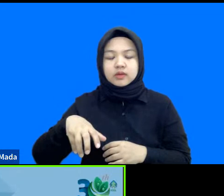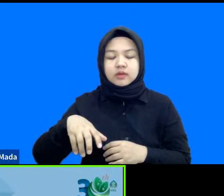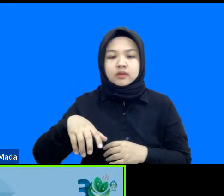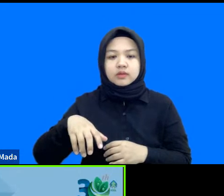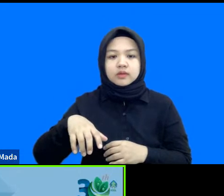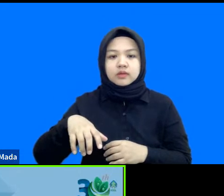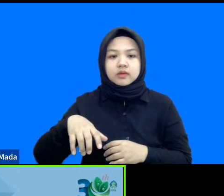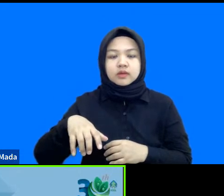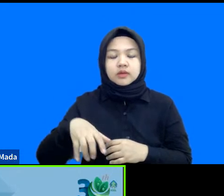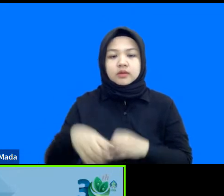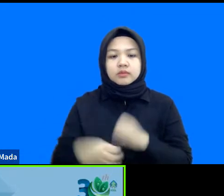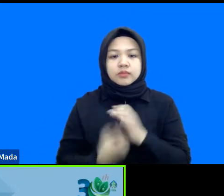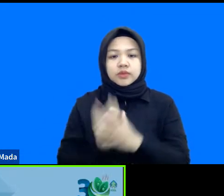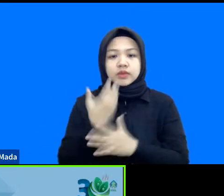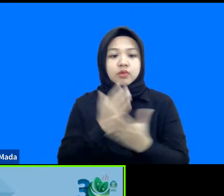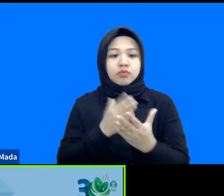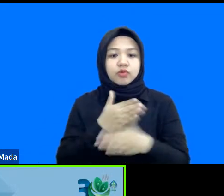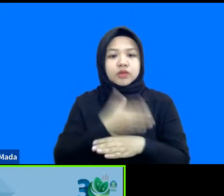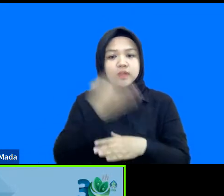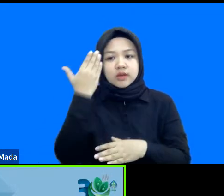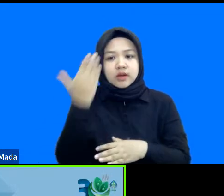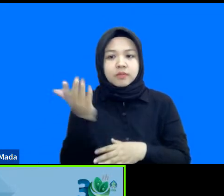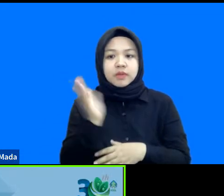mention how